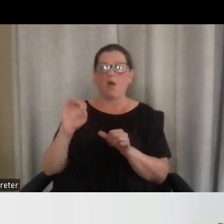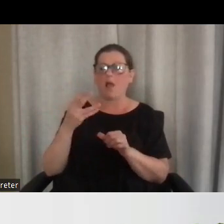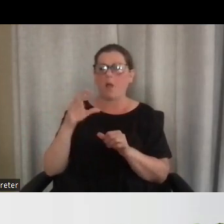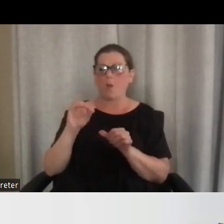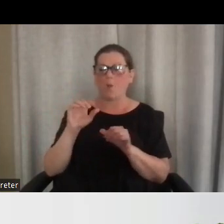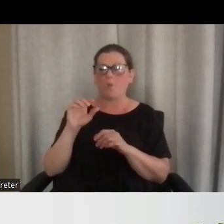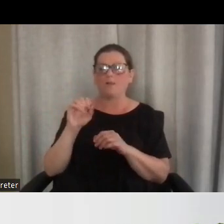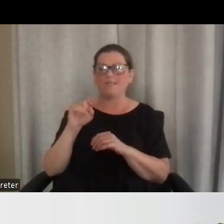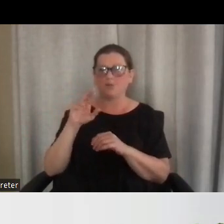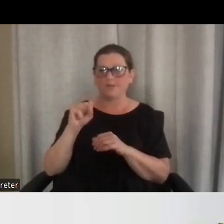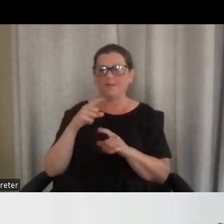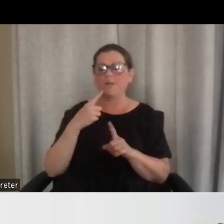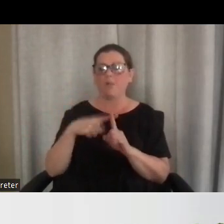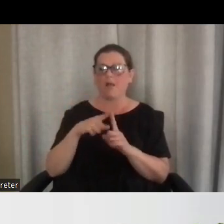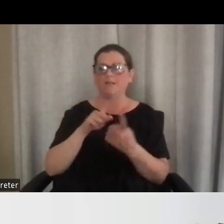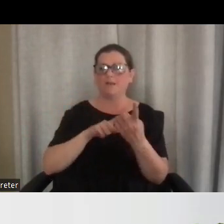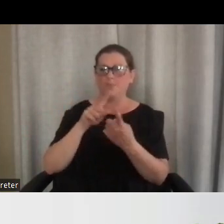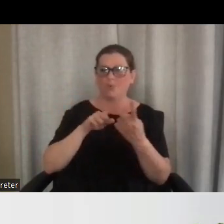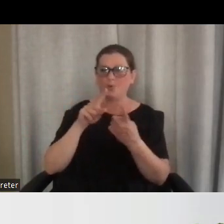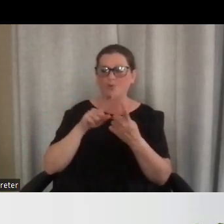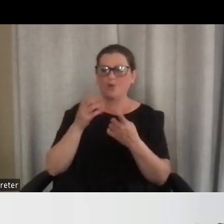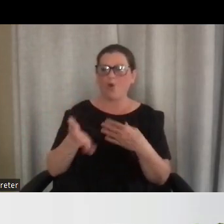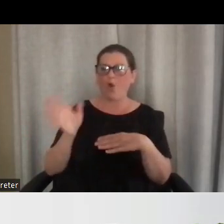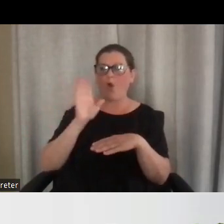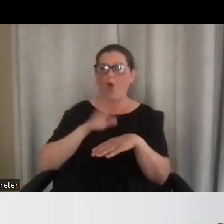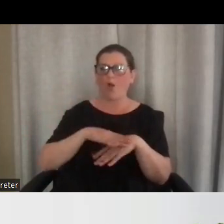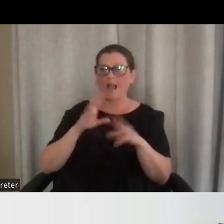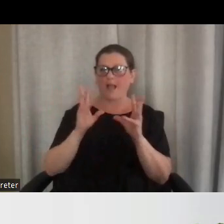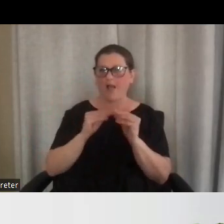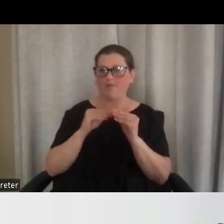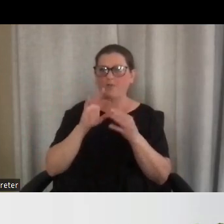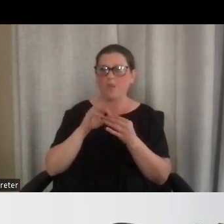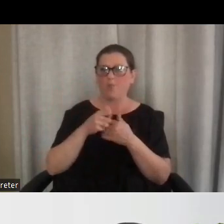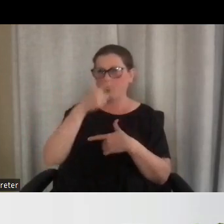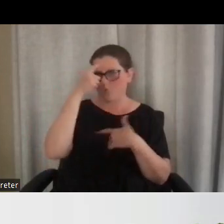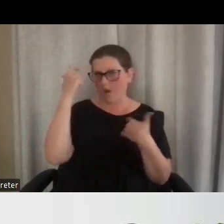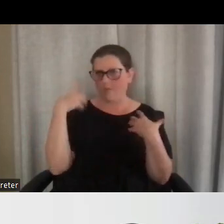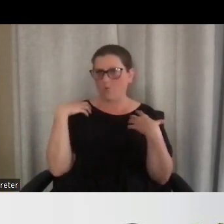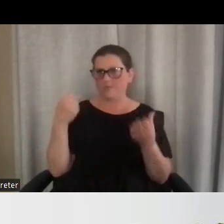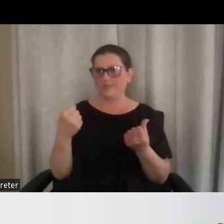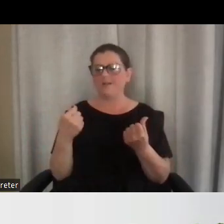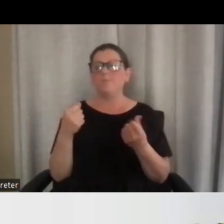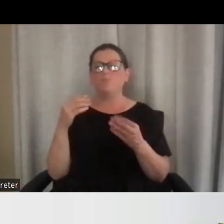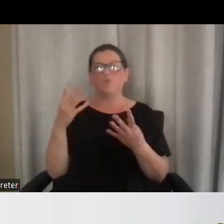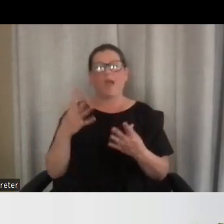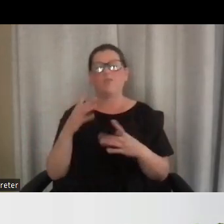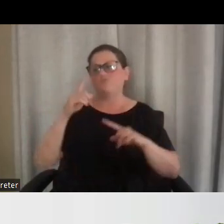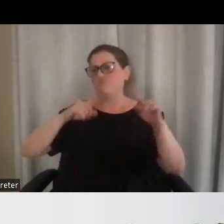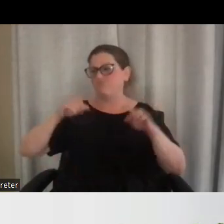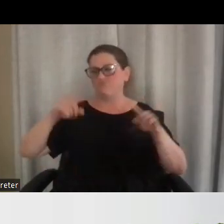an in-person all-day trauma care and resilience conference where providers of all types were able to come